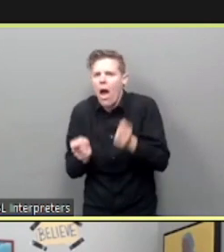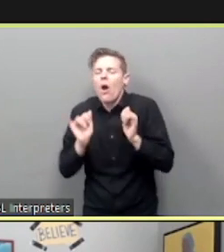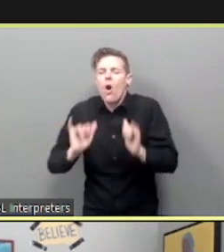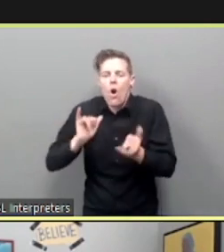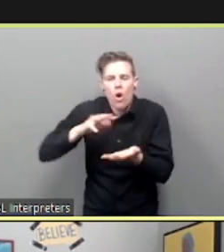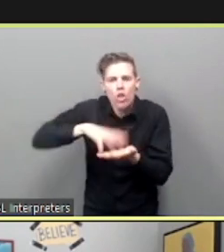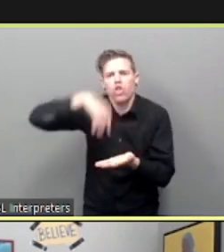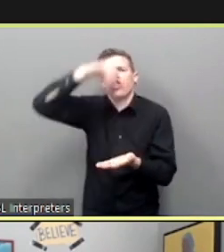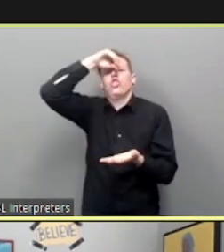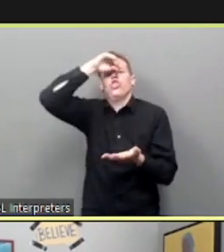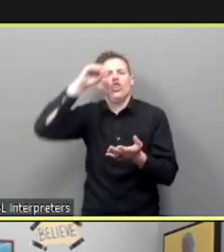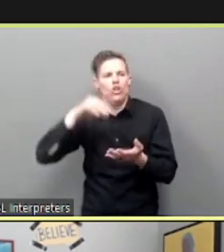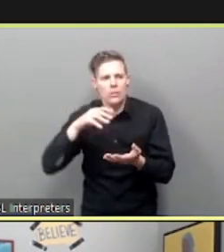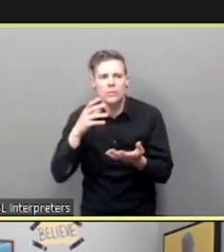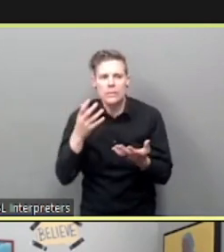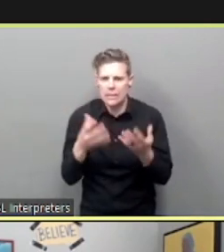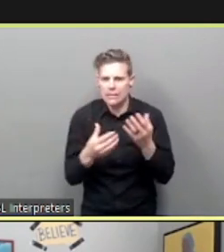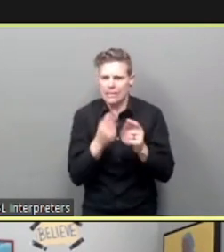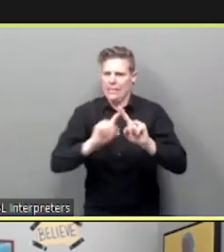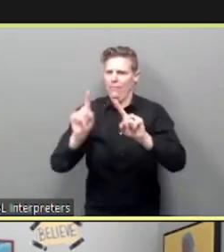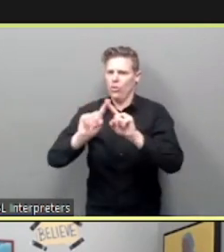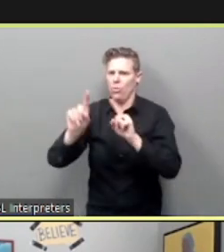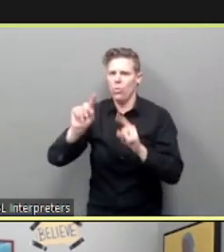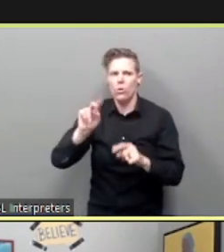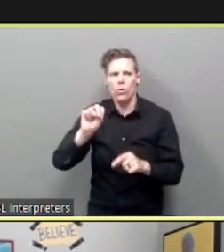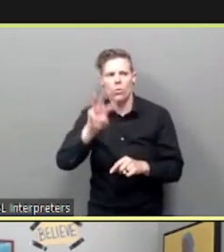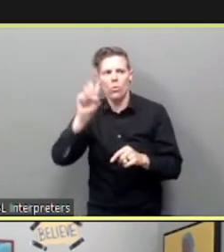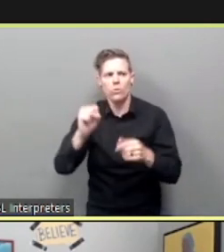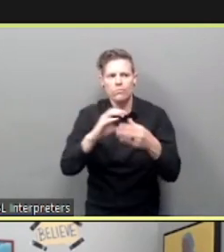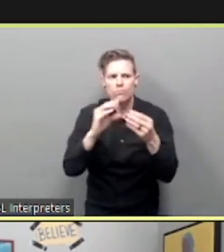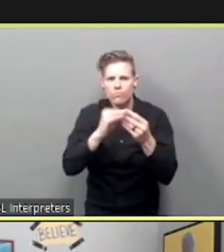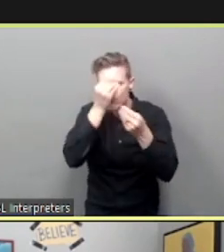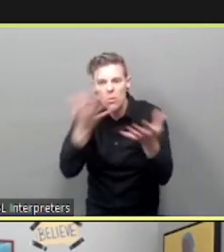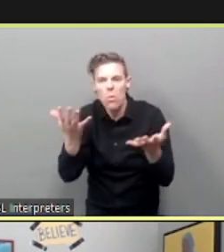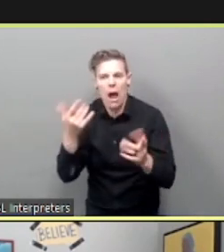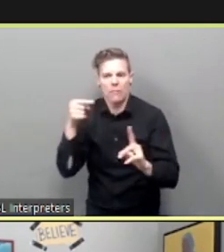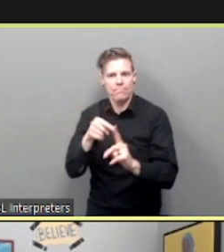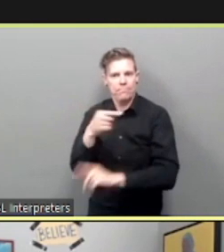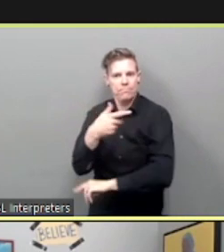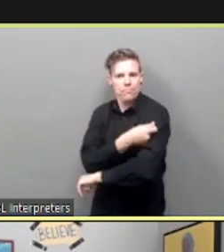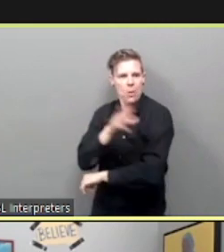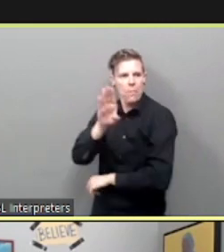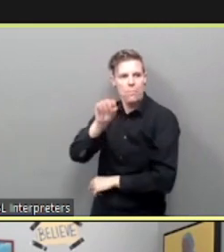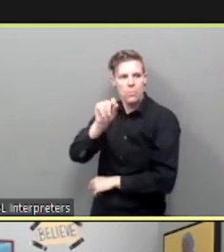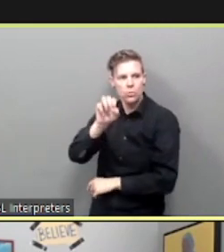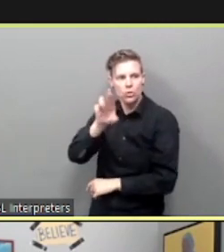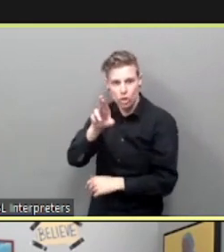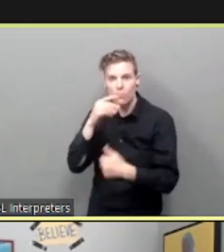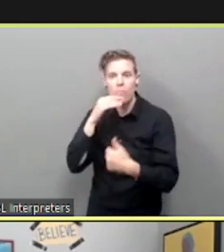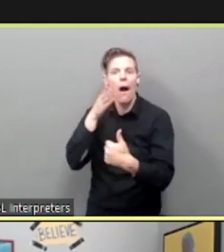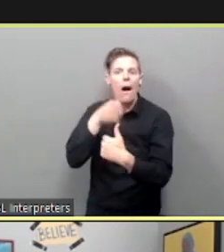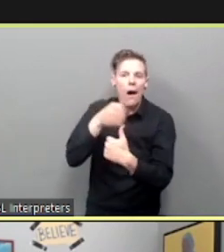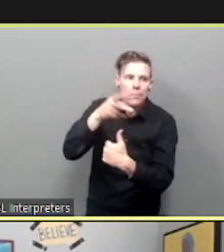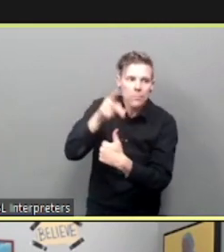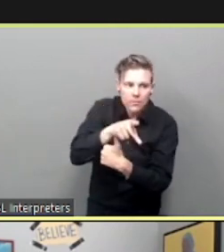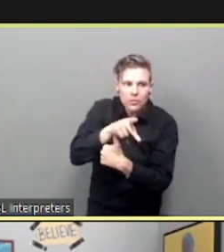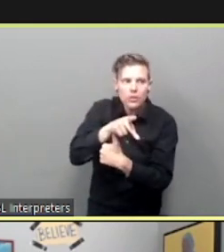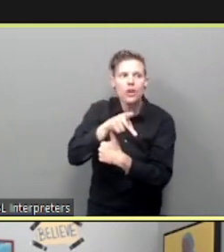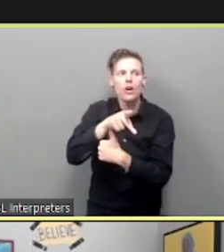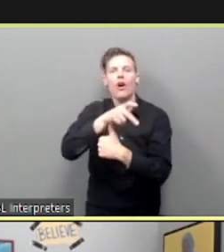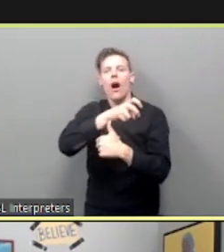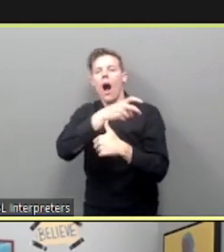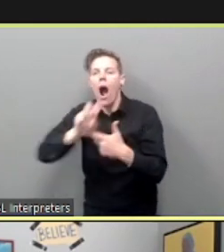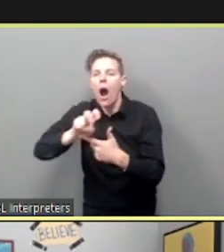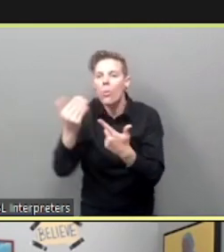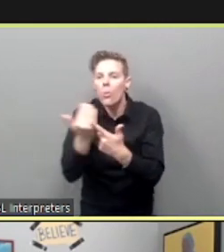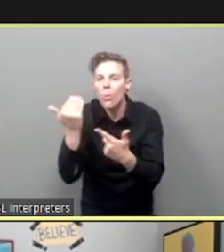different kinds of boosters. So the boosters you can now mix and match. It's really your preference. The CDC and